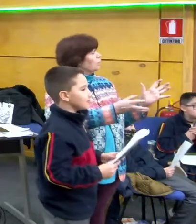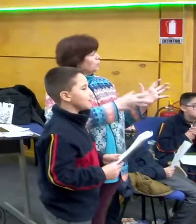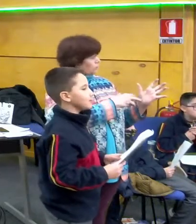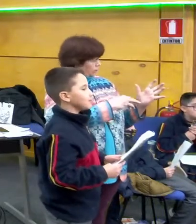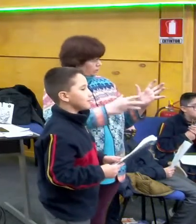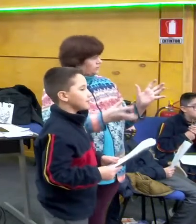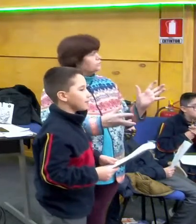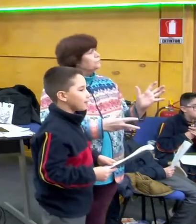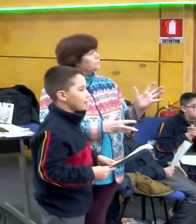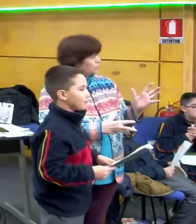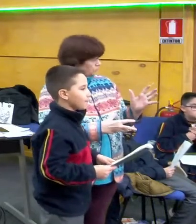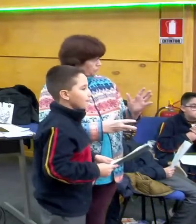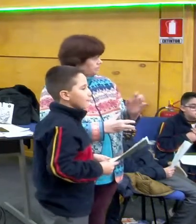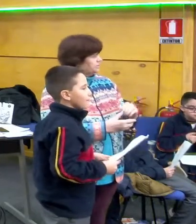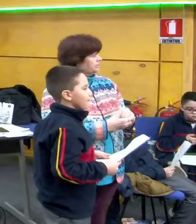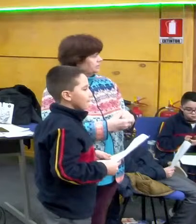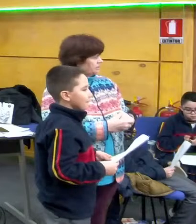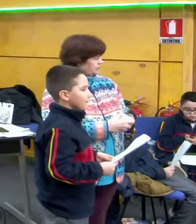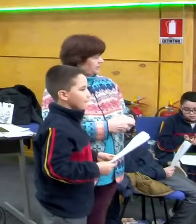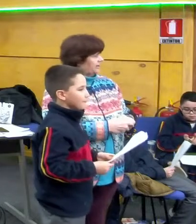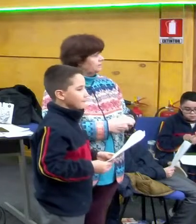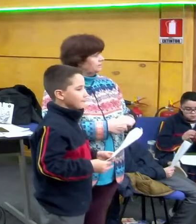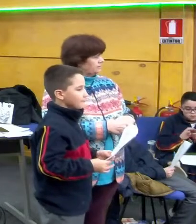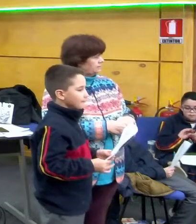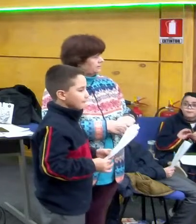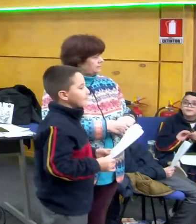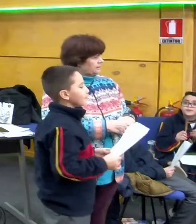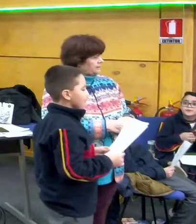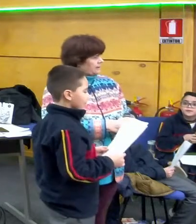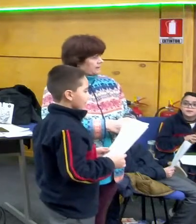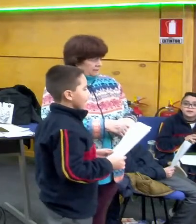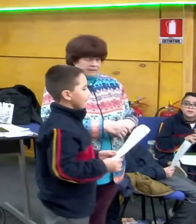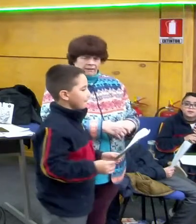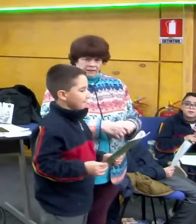this long, long list of words. Yeah?